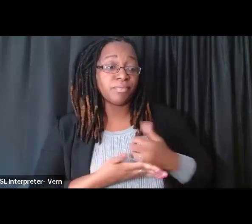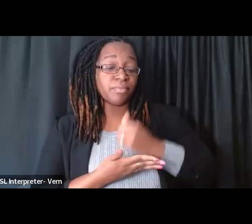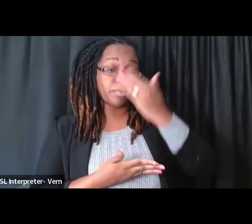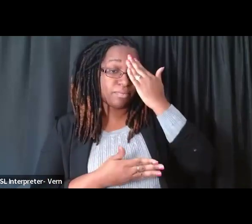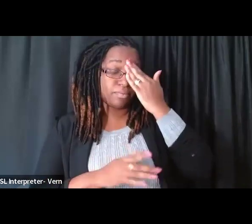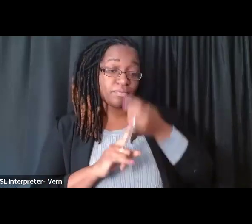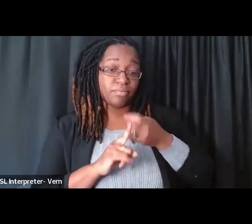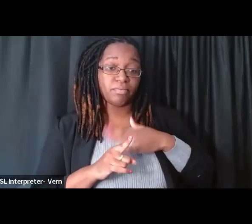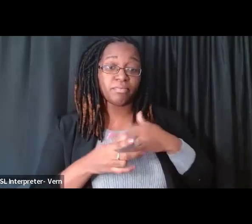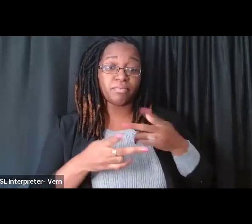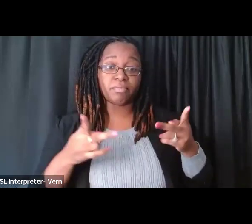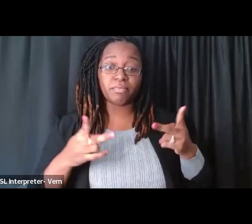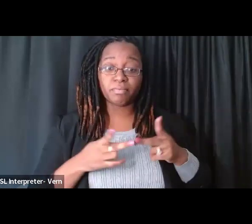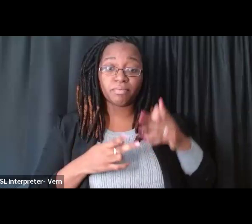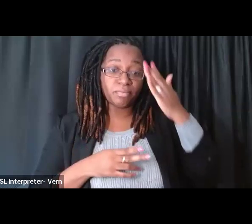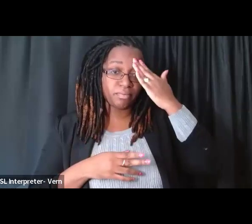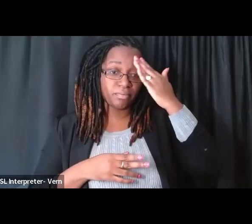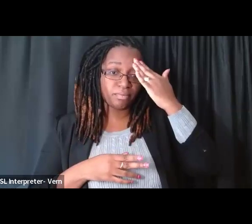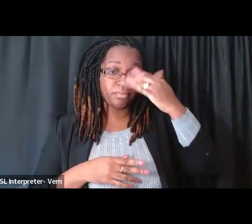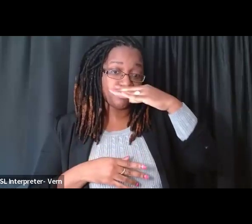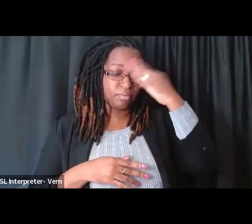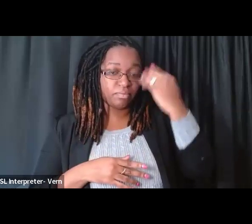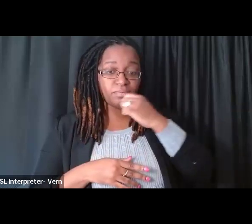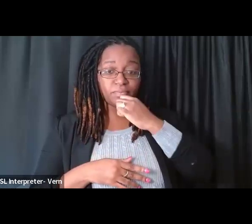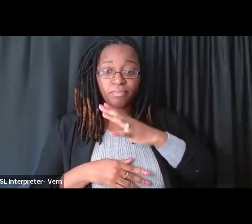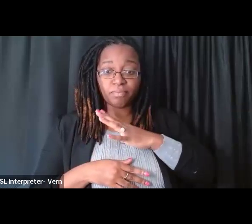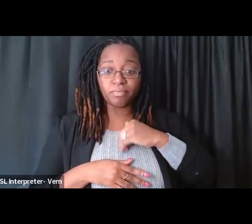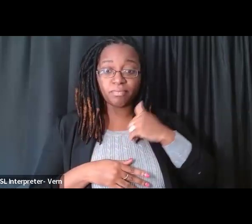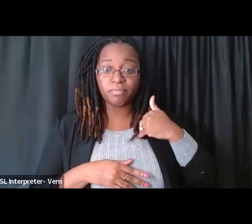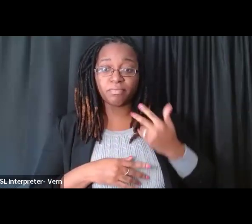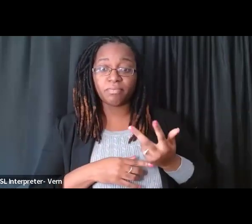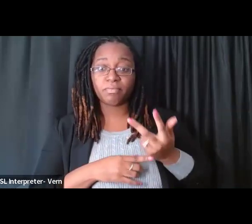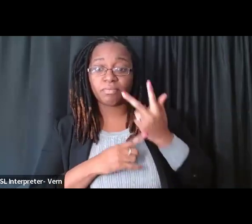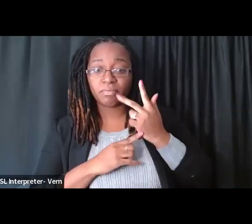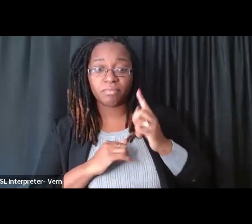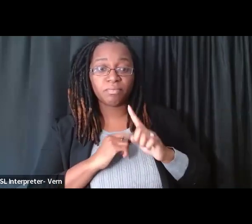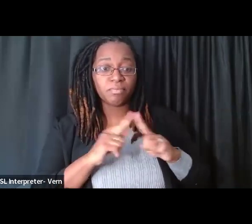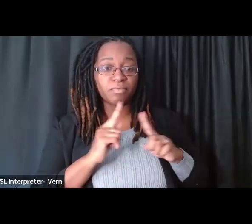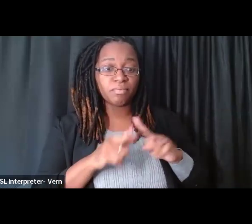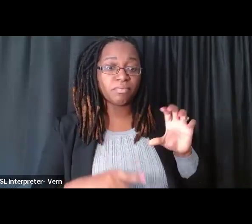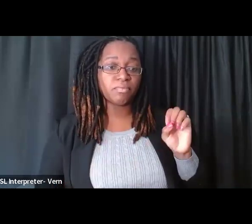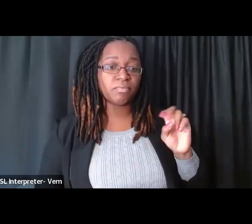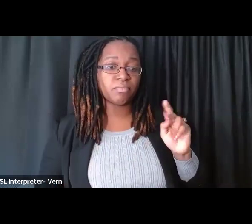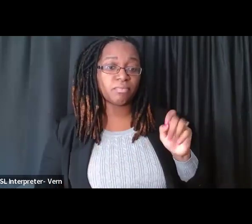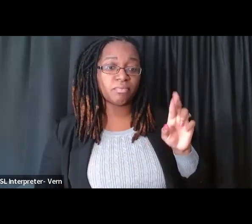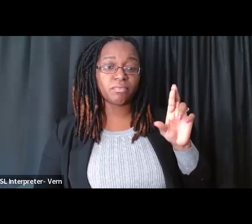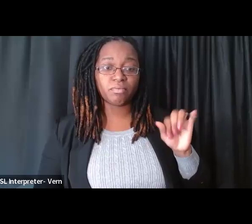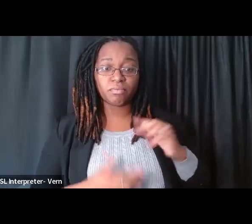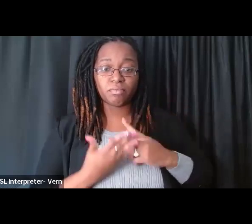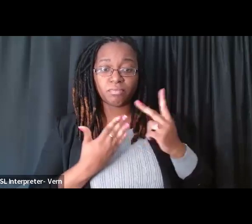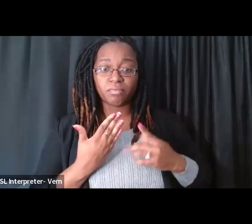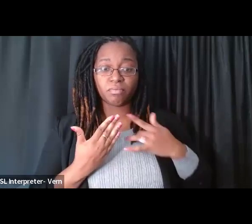my positionality and awareness as a Black woman who'd gone through 3 conservatory programs, often being